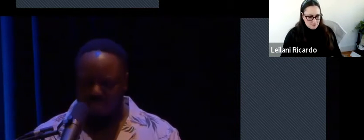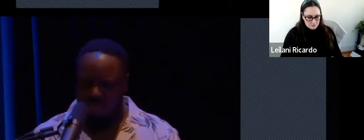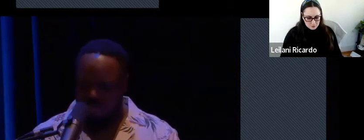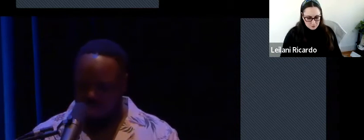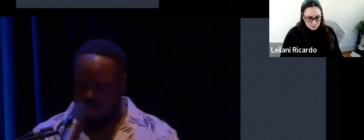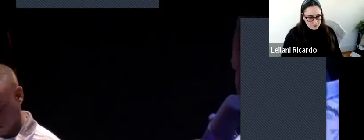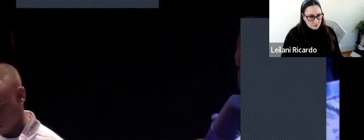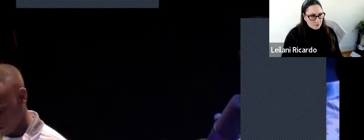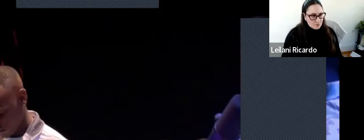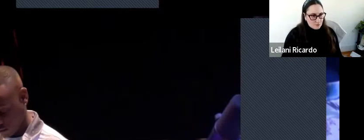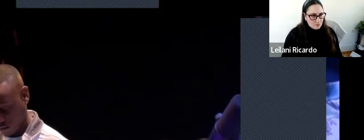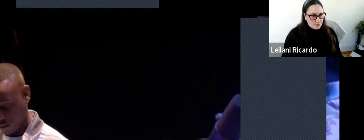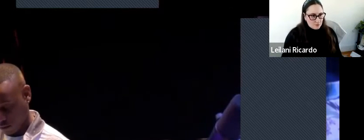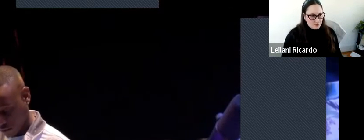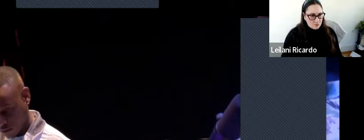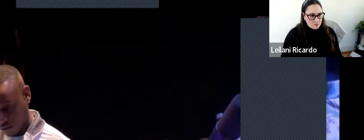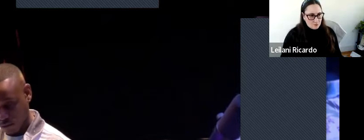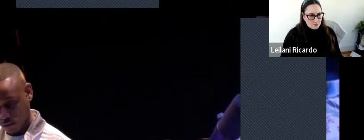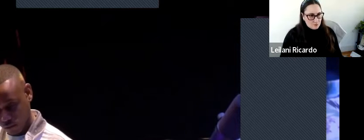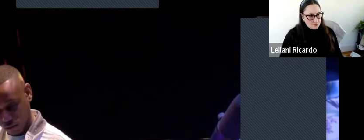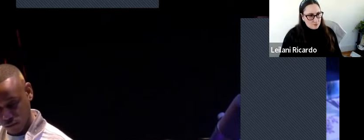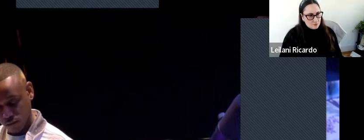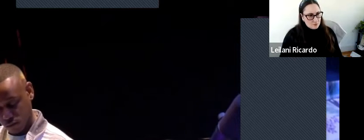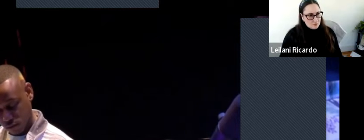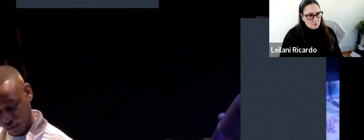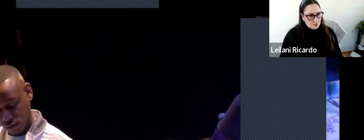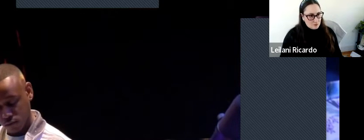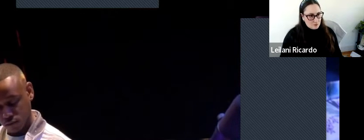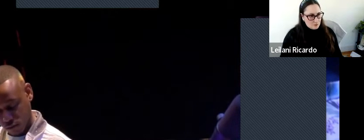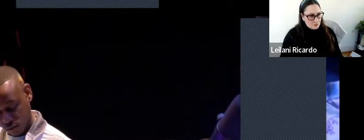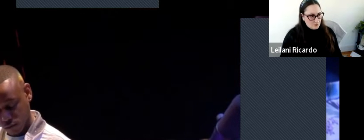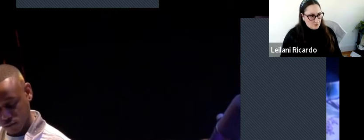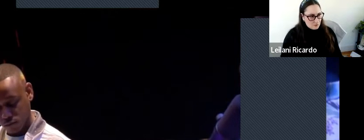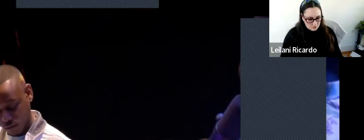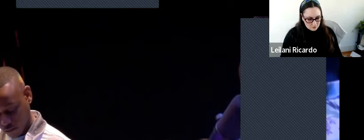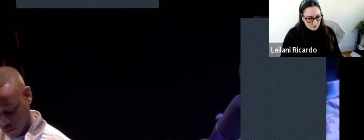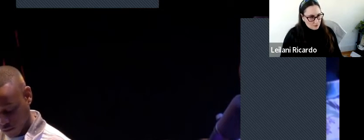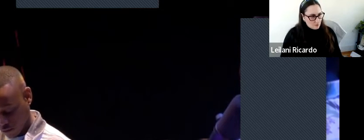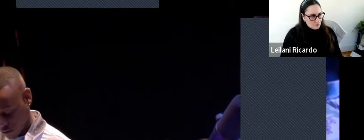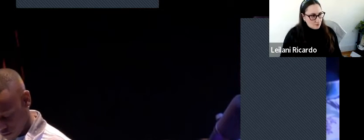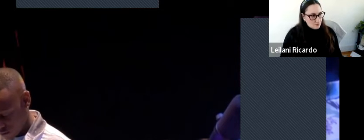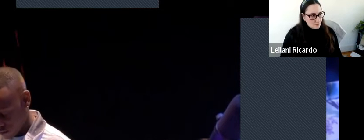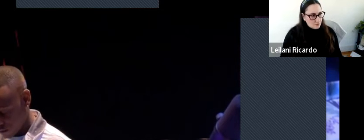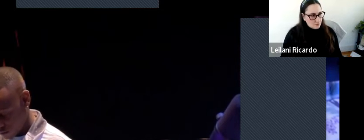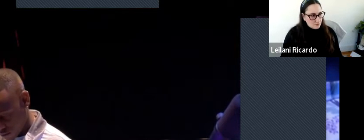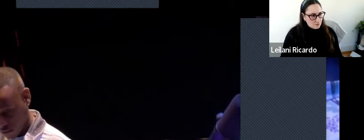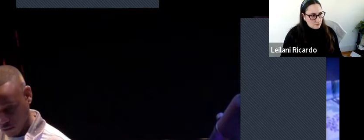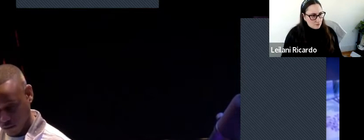I'm going home.